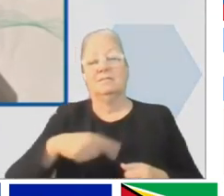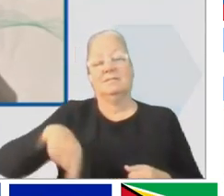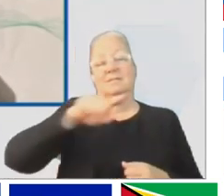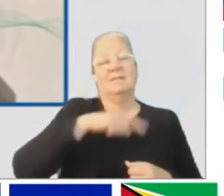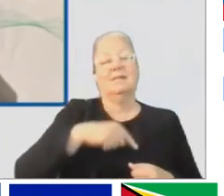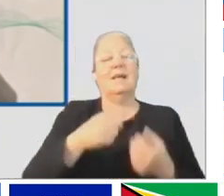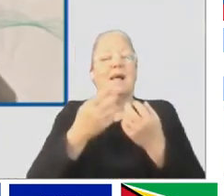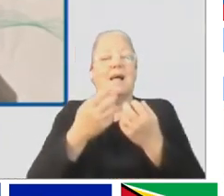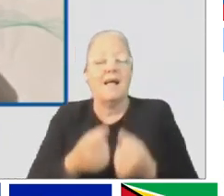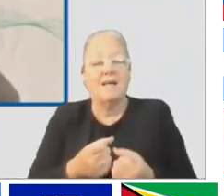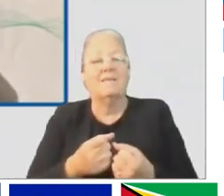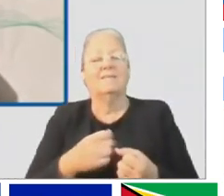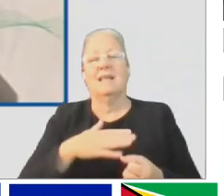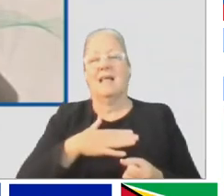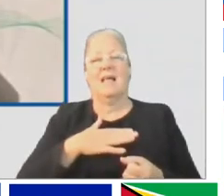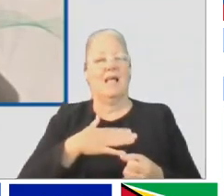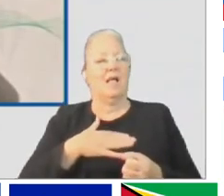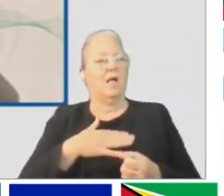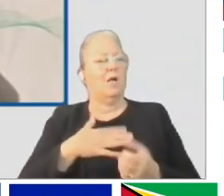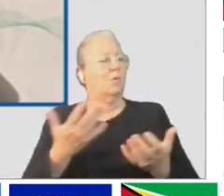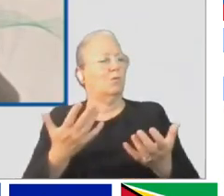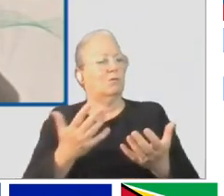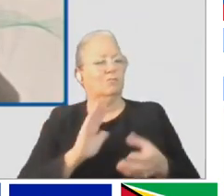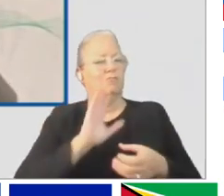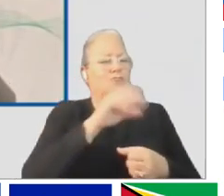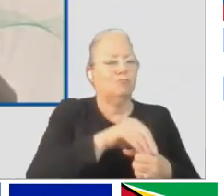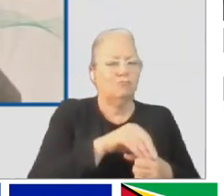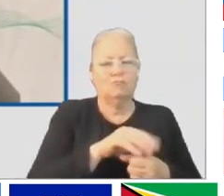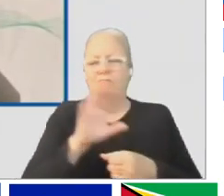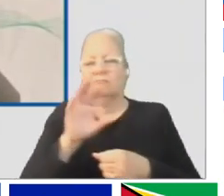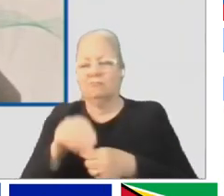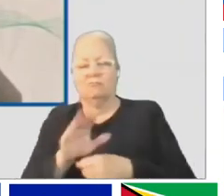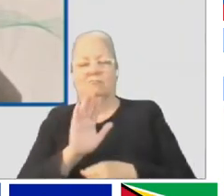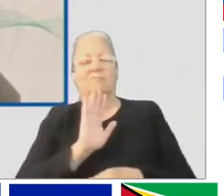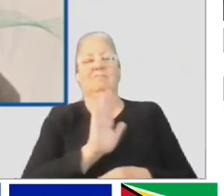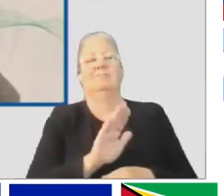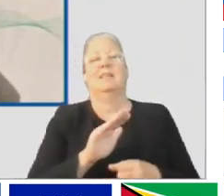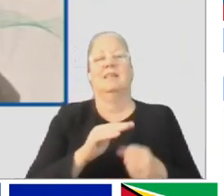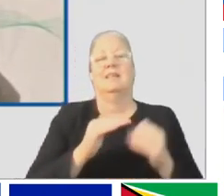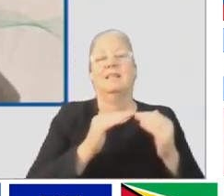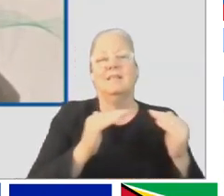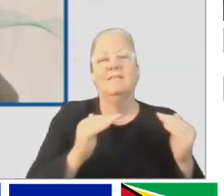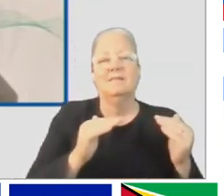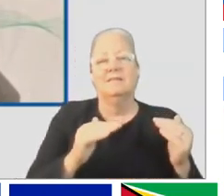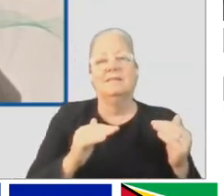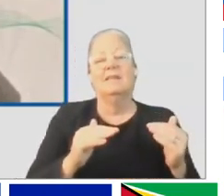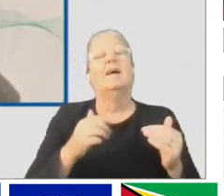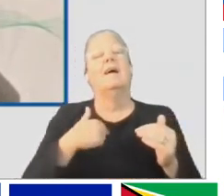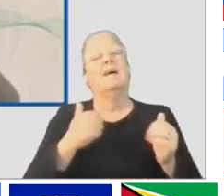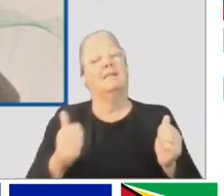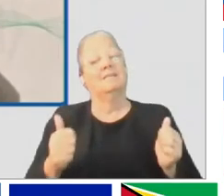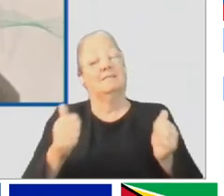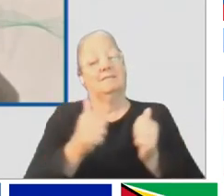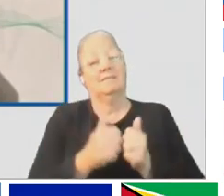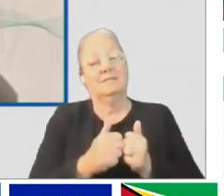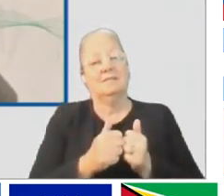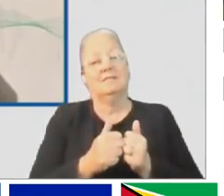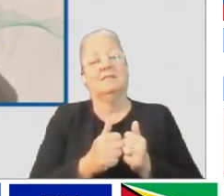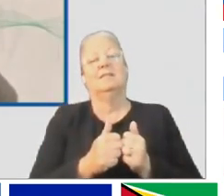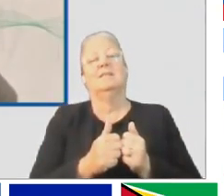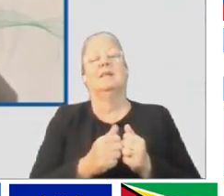that community level. And so the continued efforts, I think, of both of us as institutions